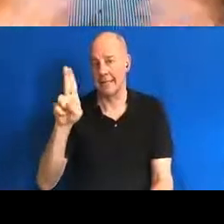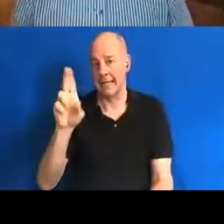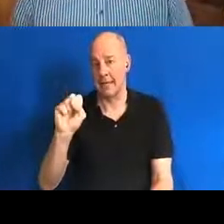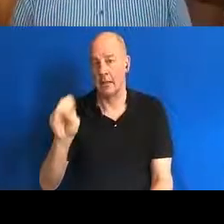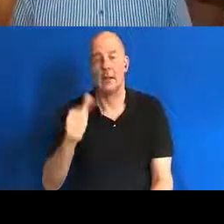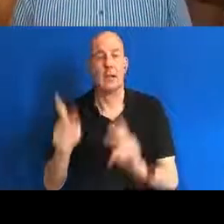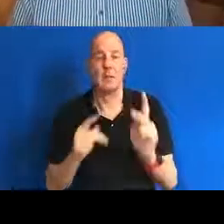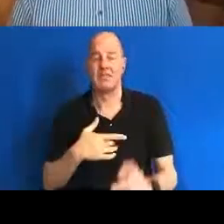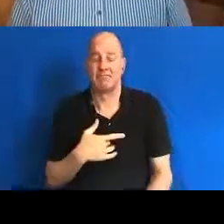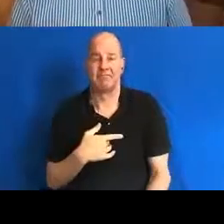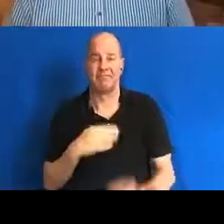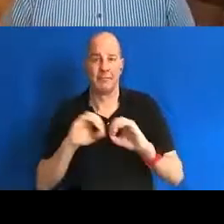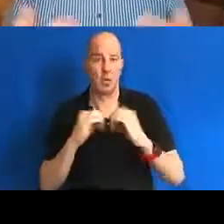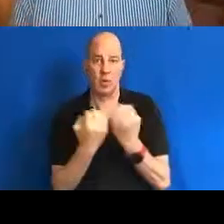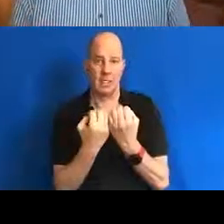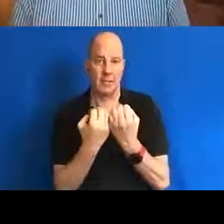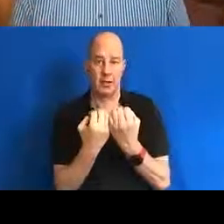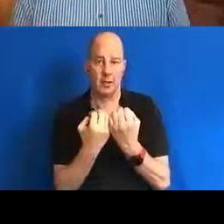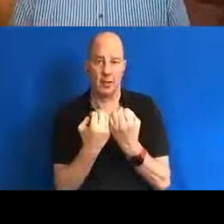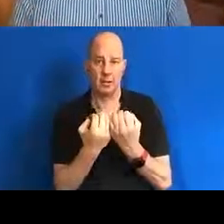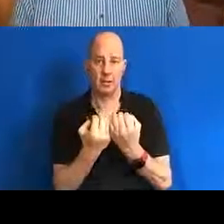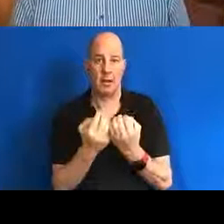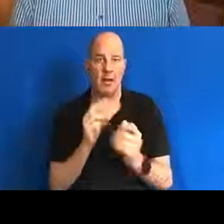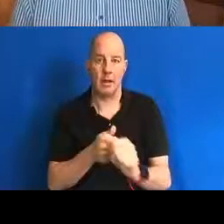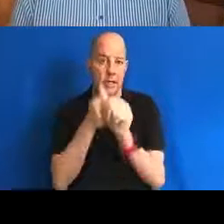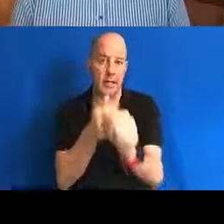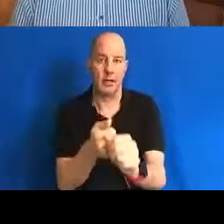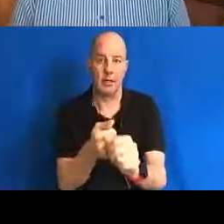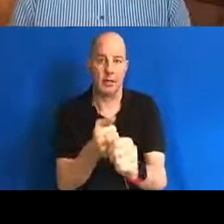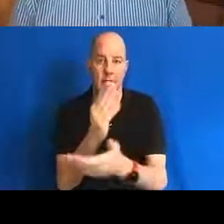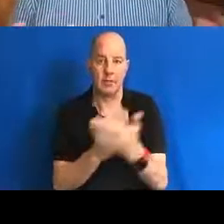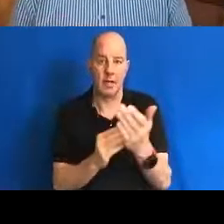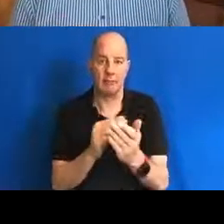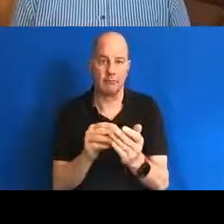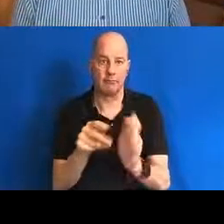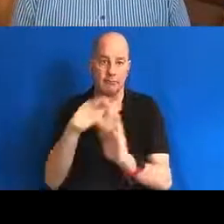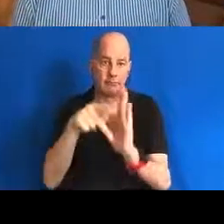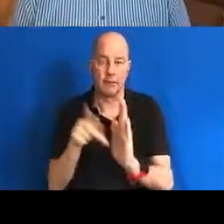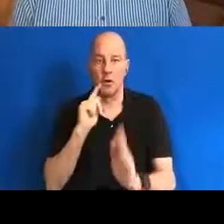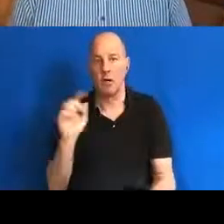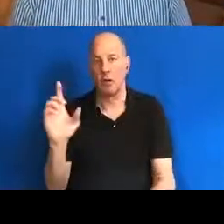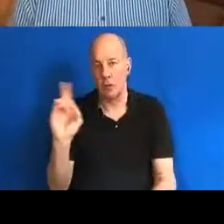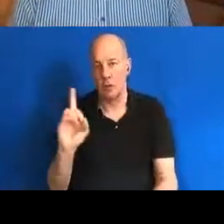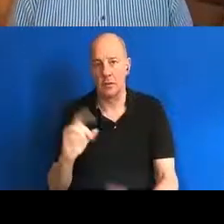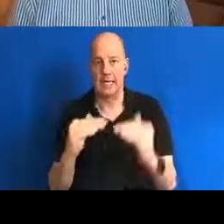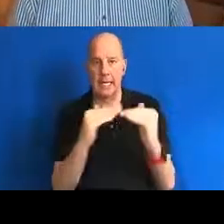an organization that adheres to certain principles of democracy, equity, and inclusivity.